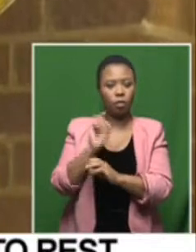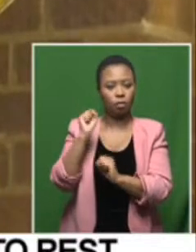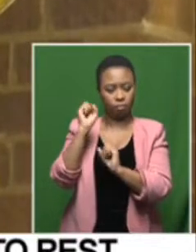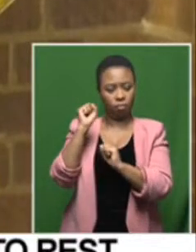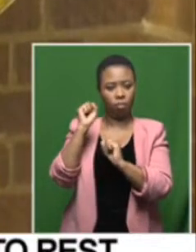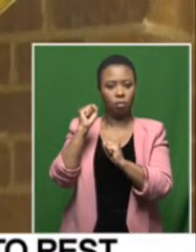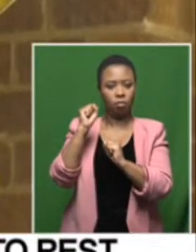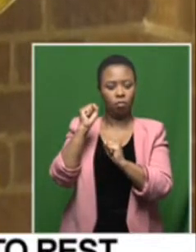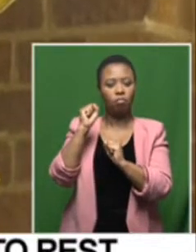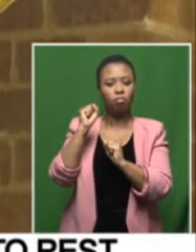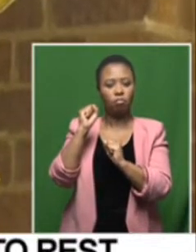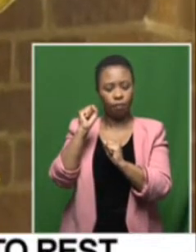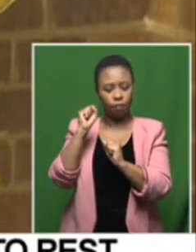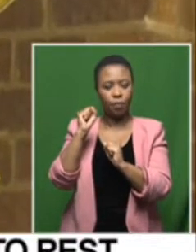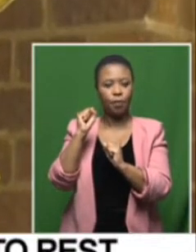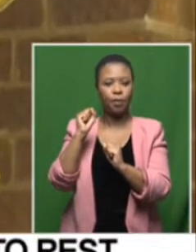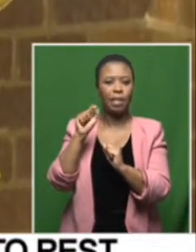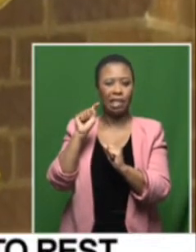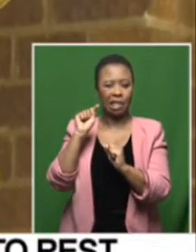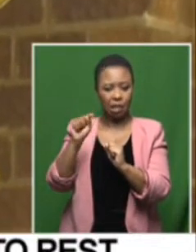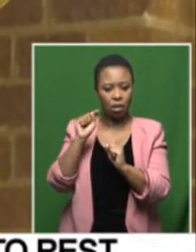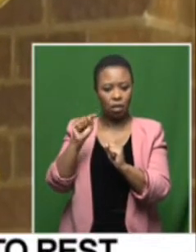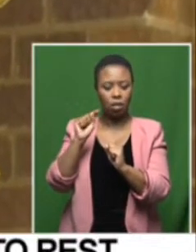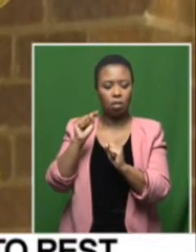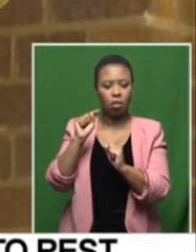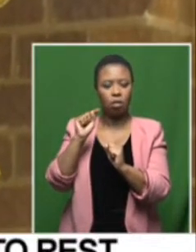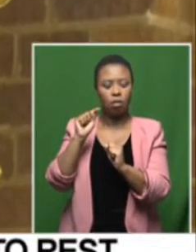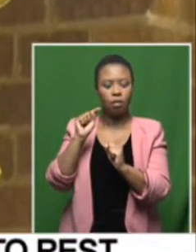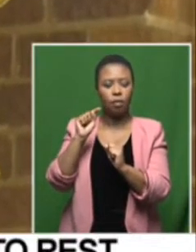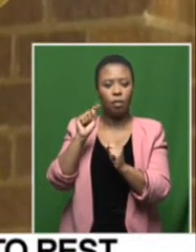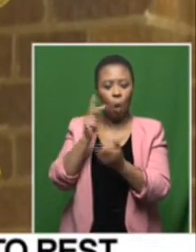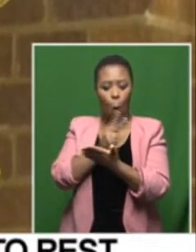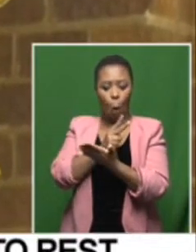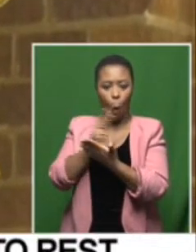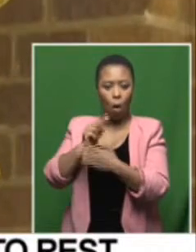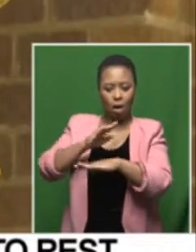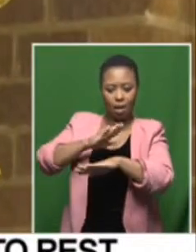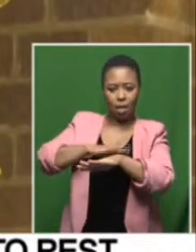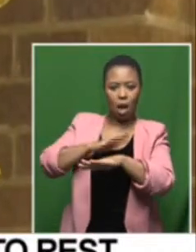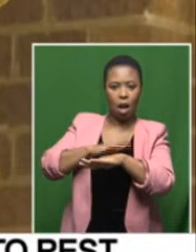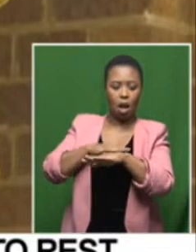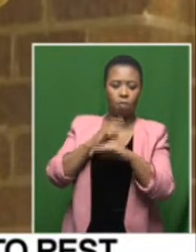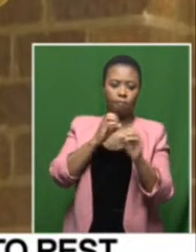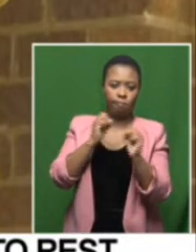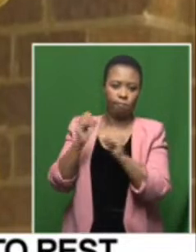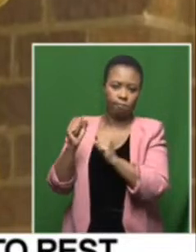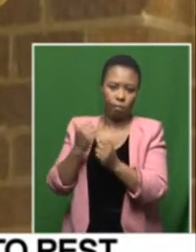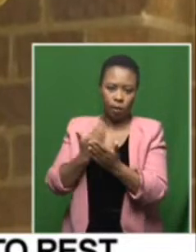this particular and holy moment.